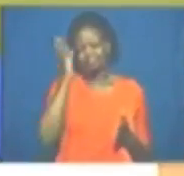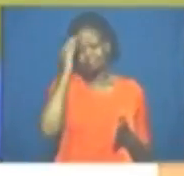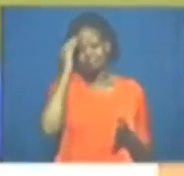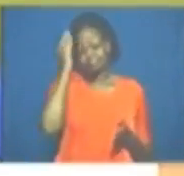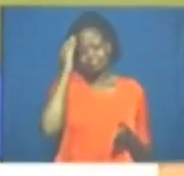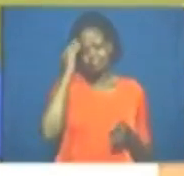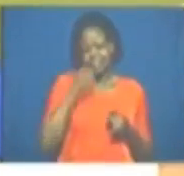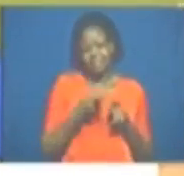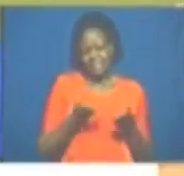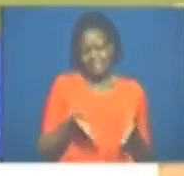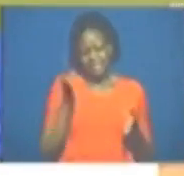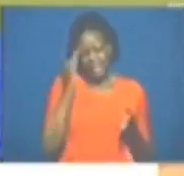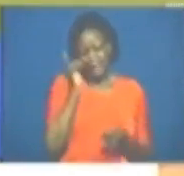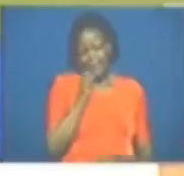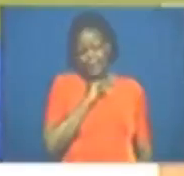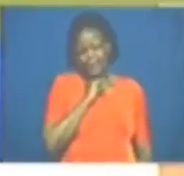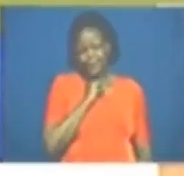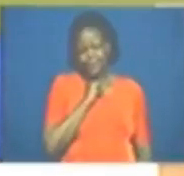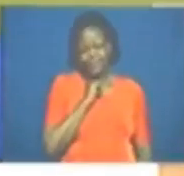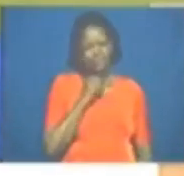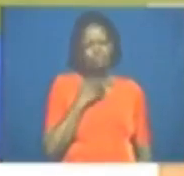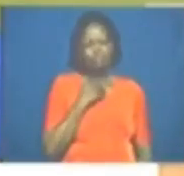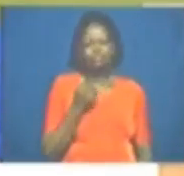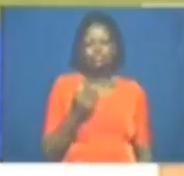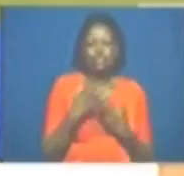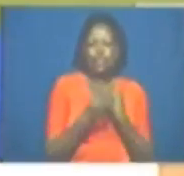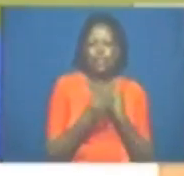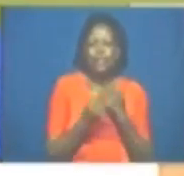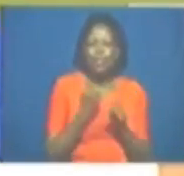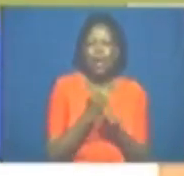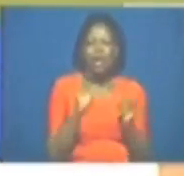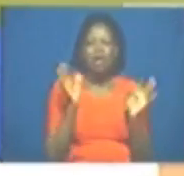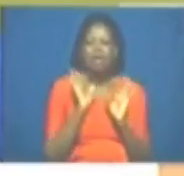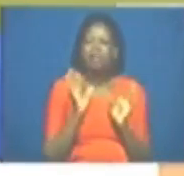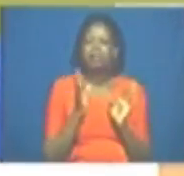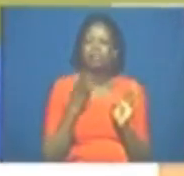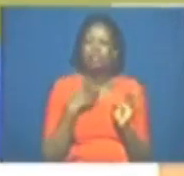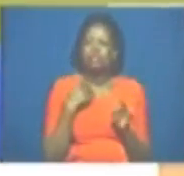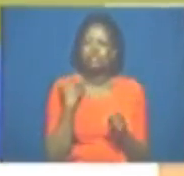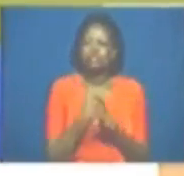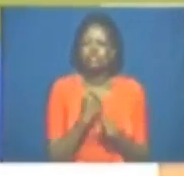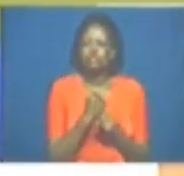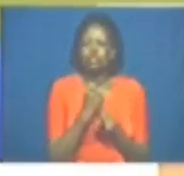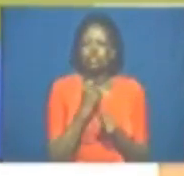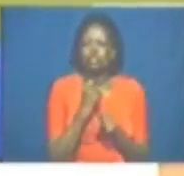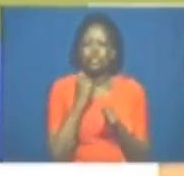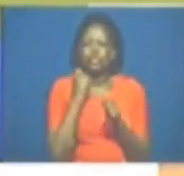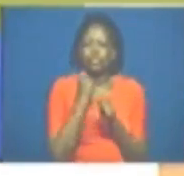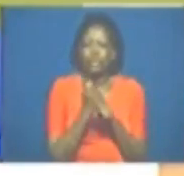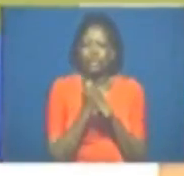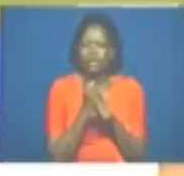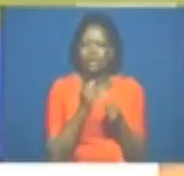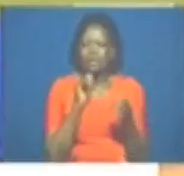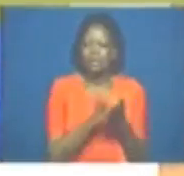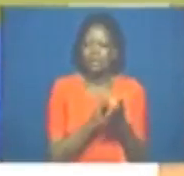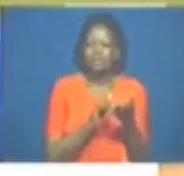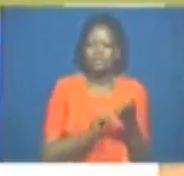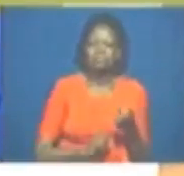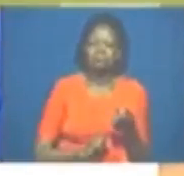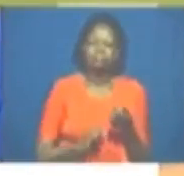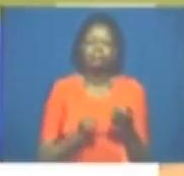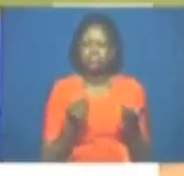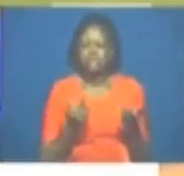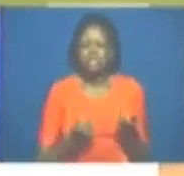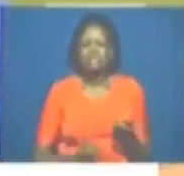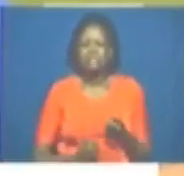have learned from our mistakes. We don't want to duplicate work. We want to do work that is in supportive, complementary,